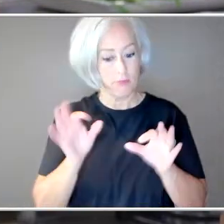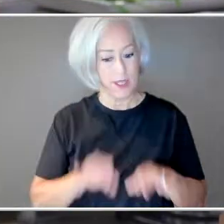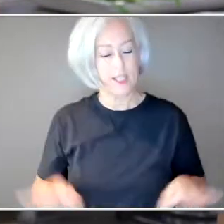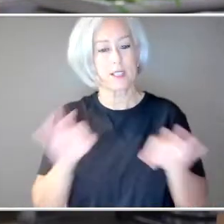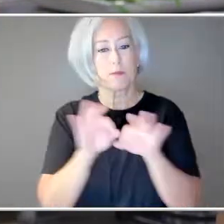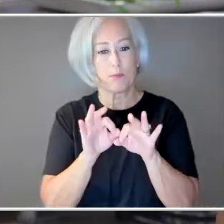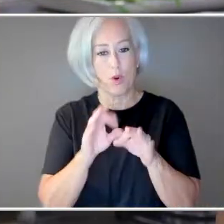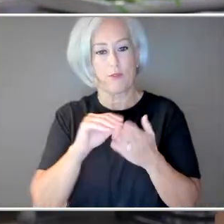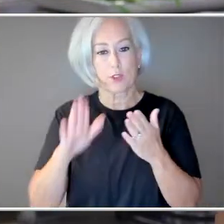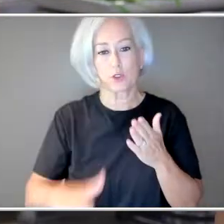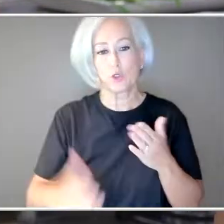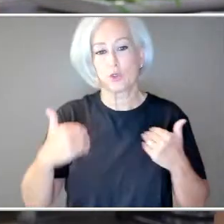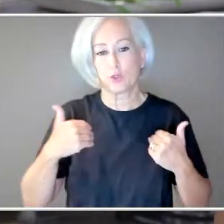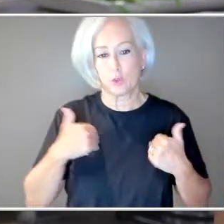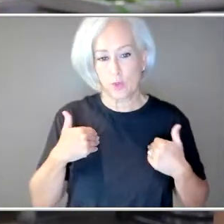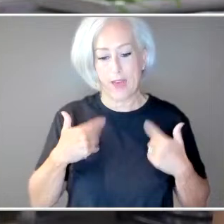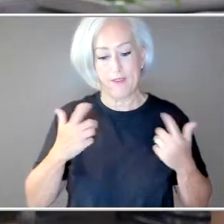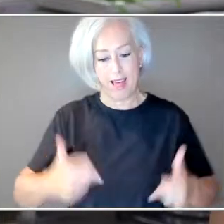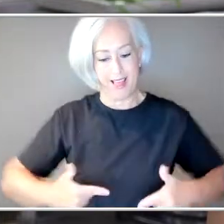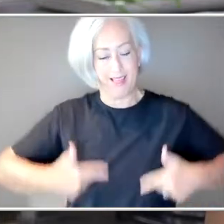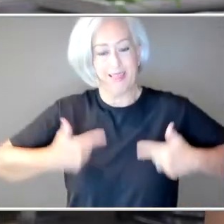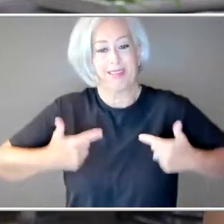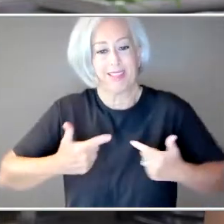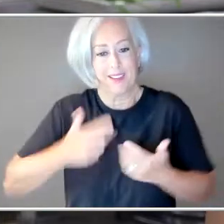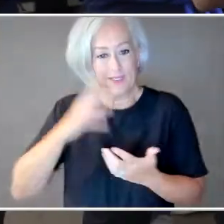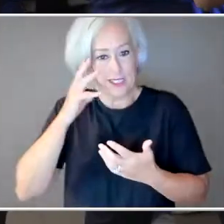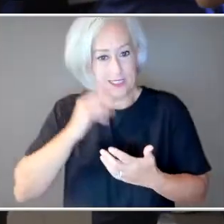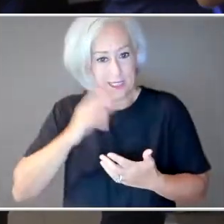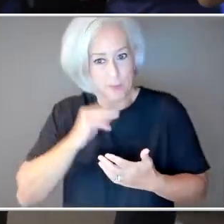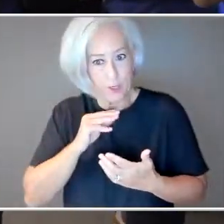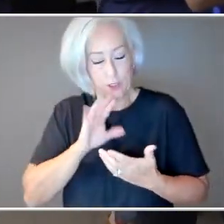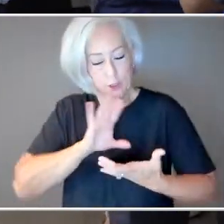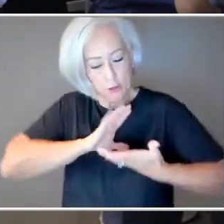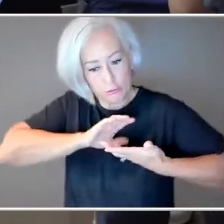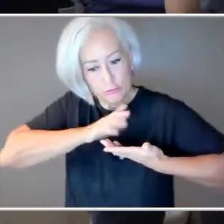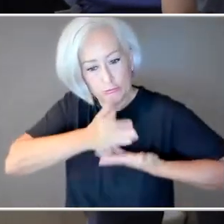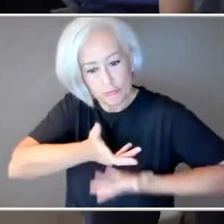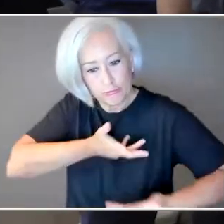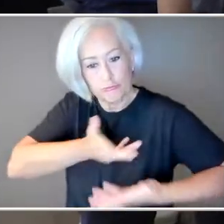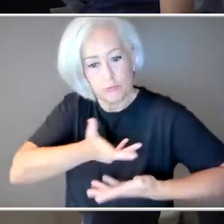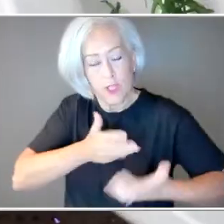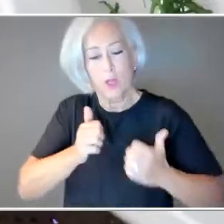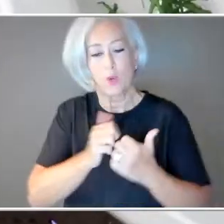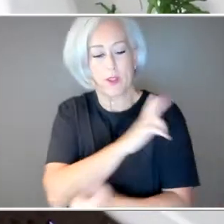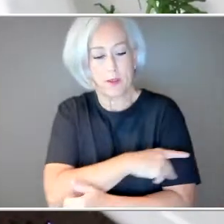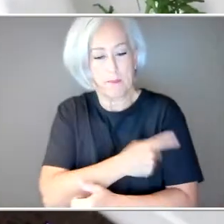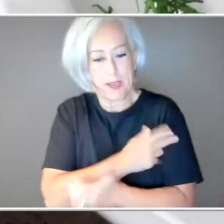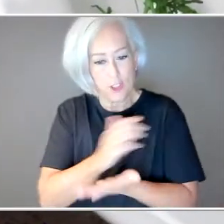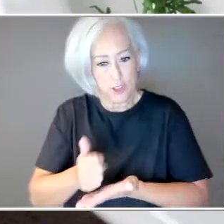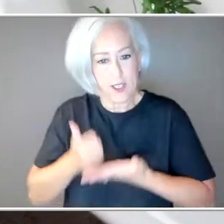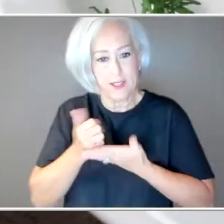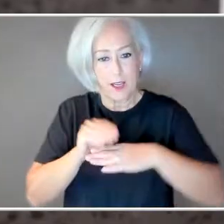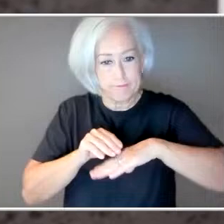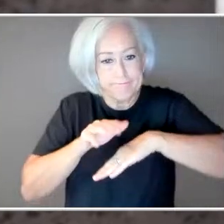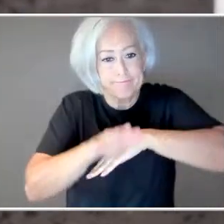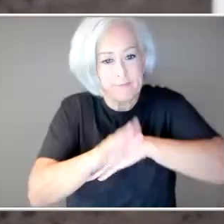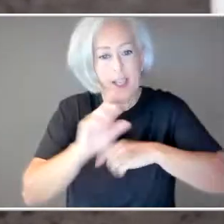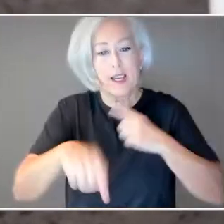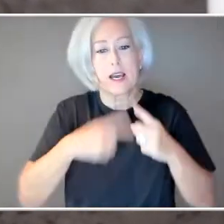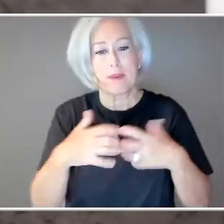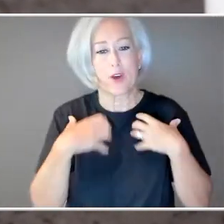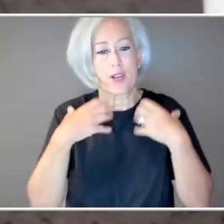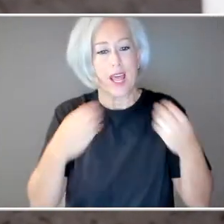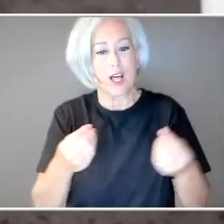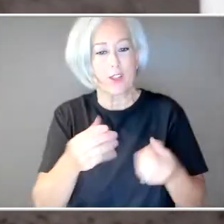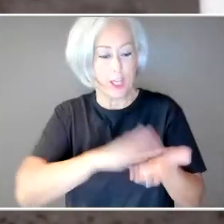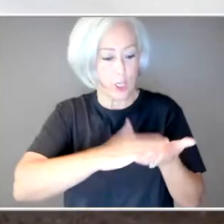that they can better relate to their patients and be able to counsel their patients about the importance of healthy cooking and how to